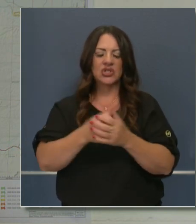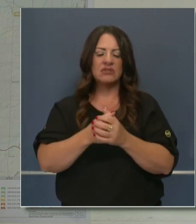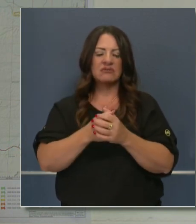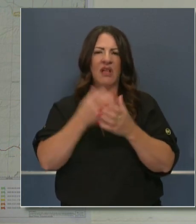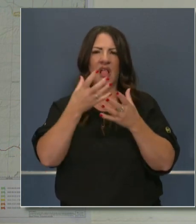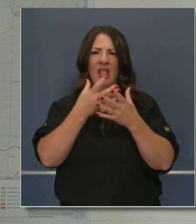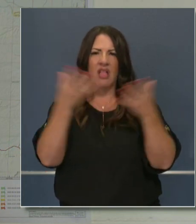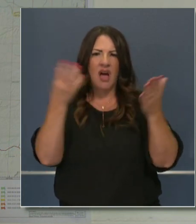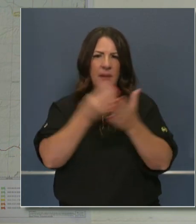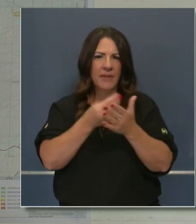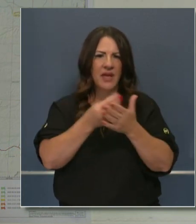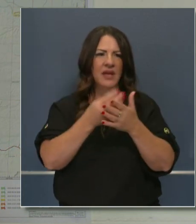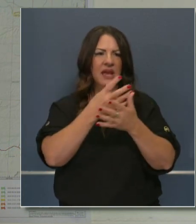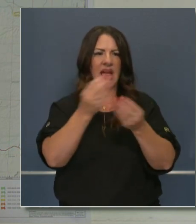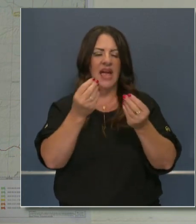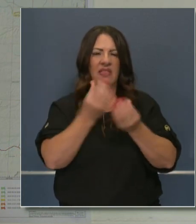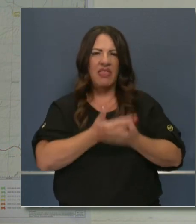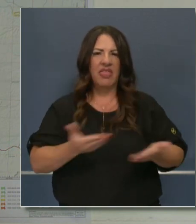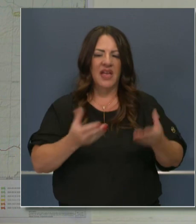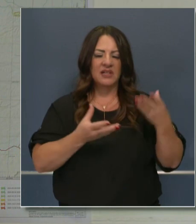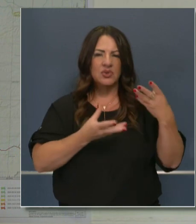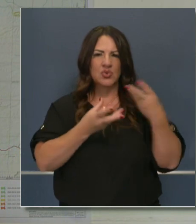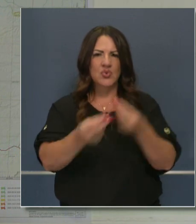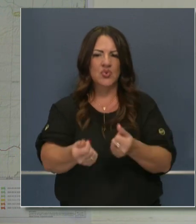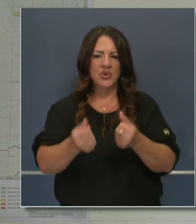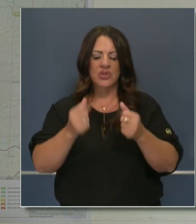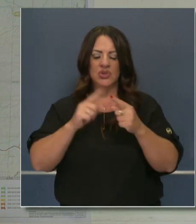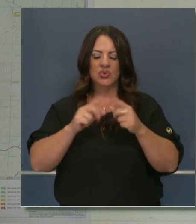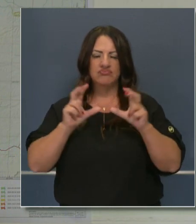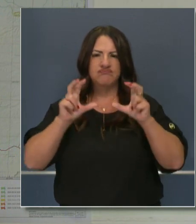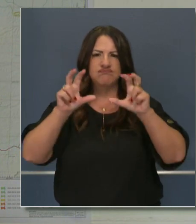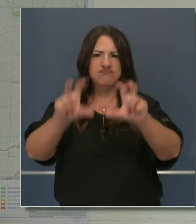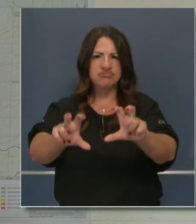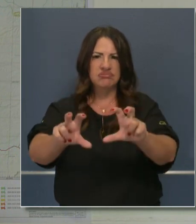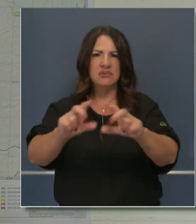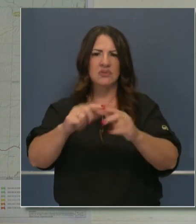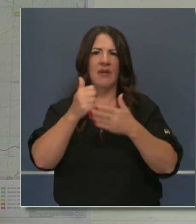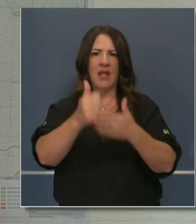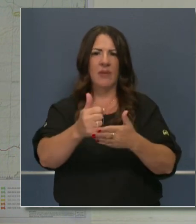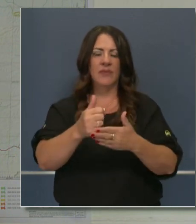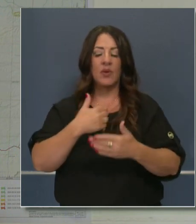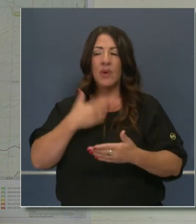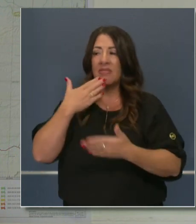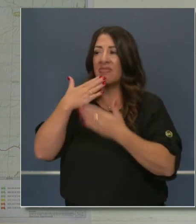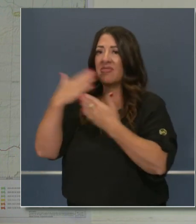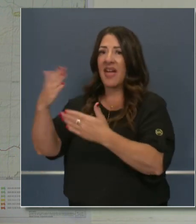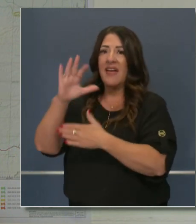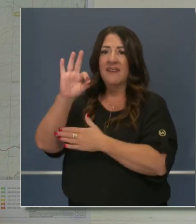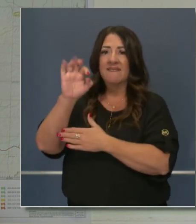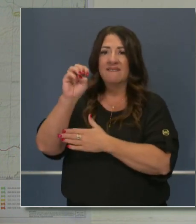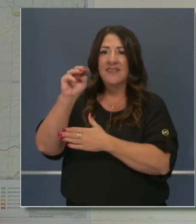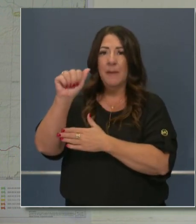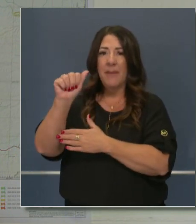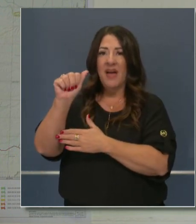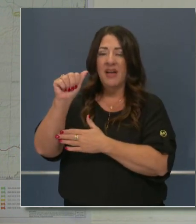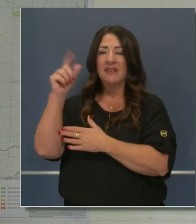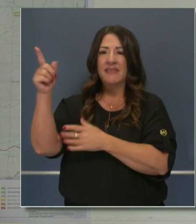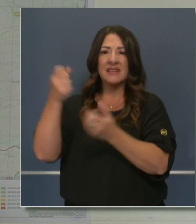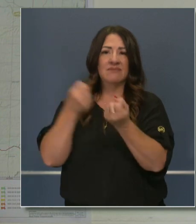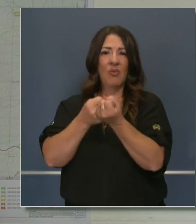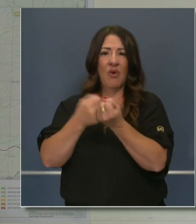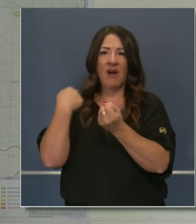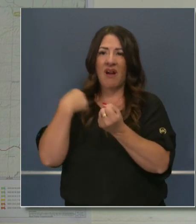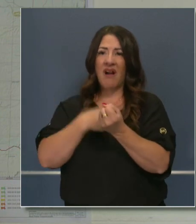committed. I want to thank, right from the get-go, our partners at FEMA, who have been with us every step of the way